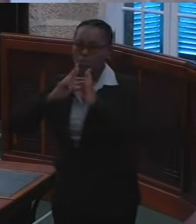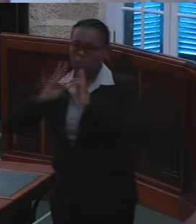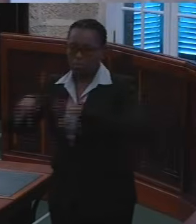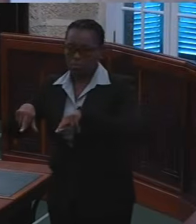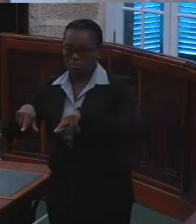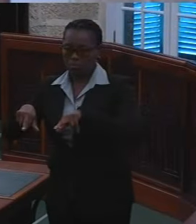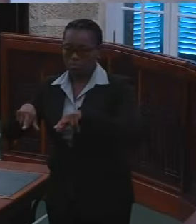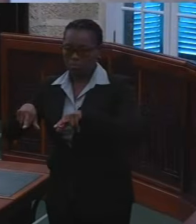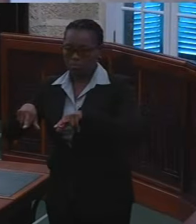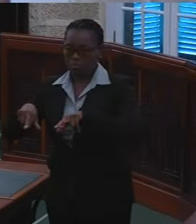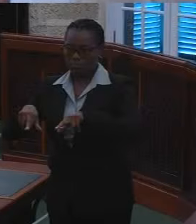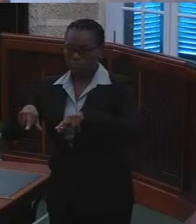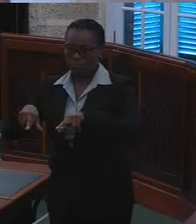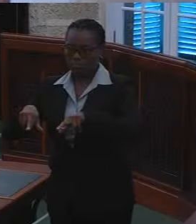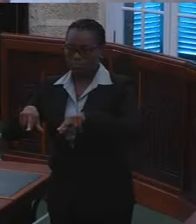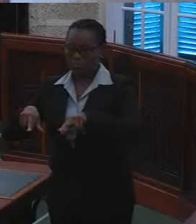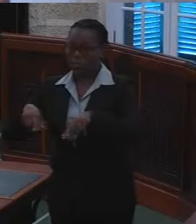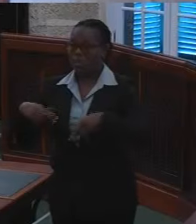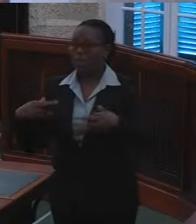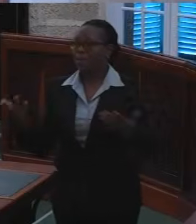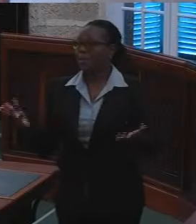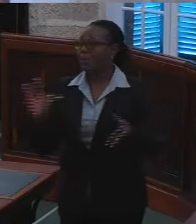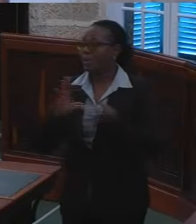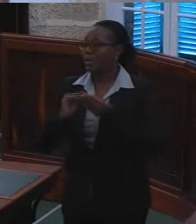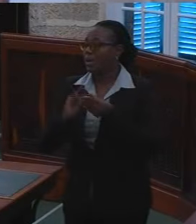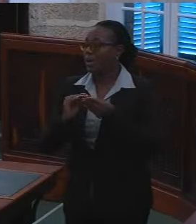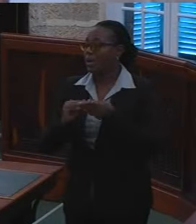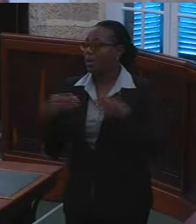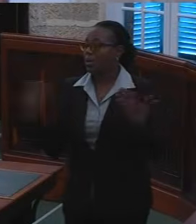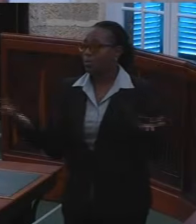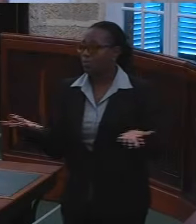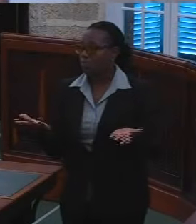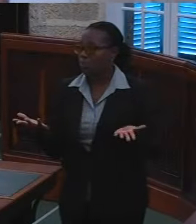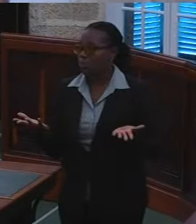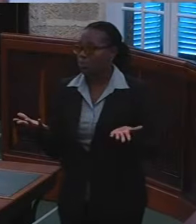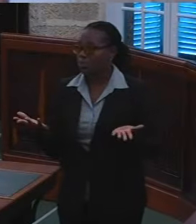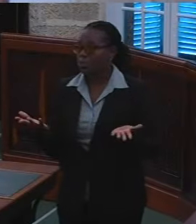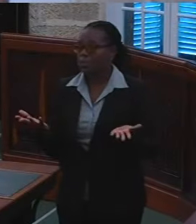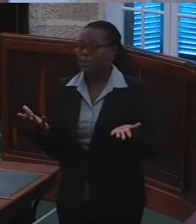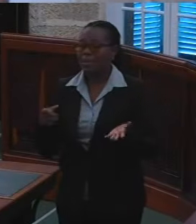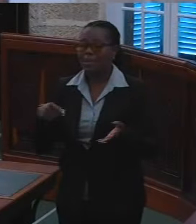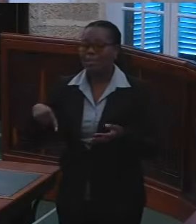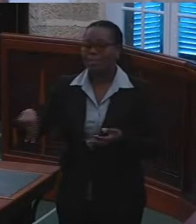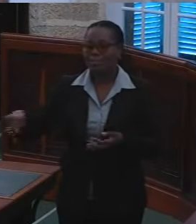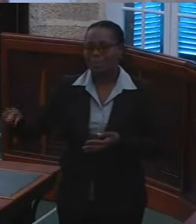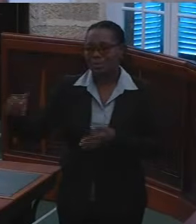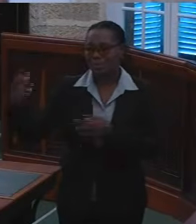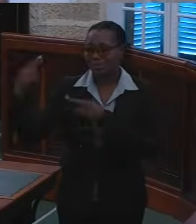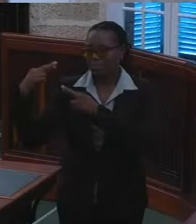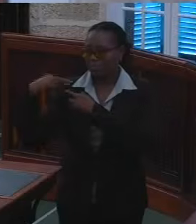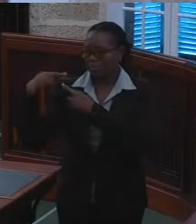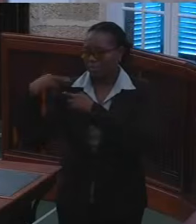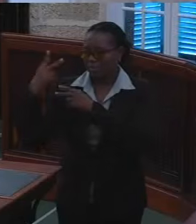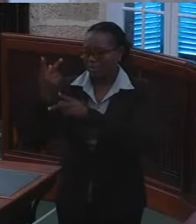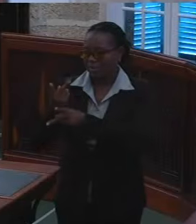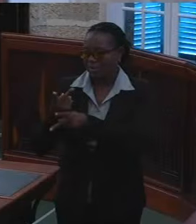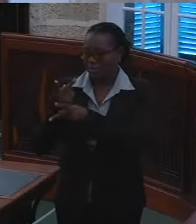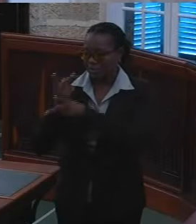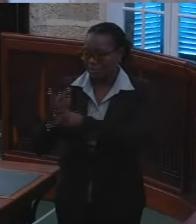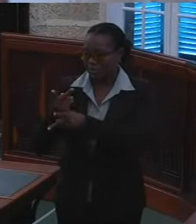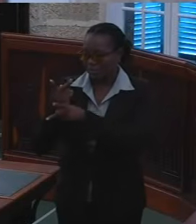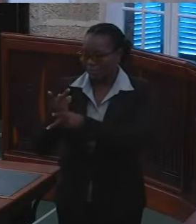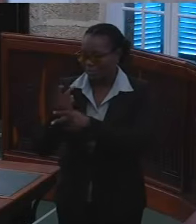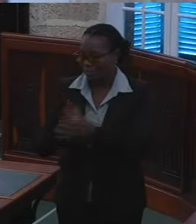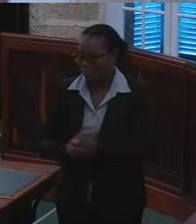speaking of more specifically are the duty bearers, Mr. Speaker, sir. It includes